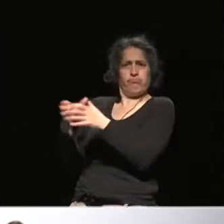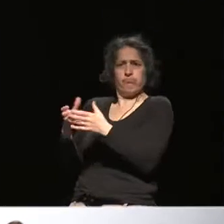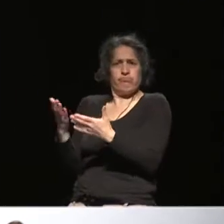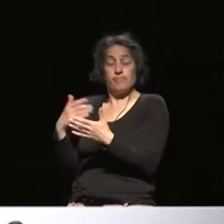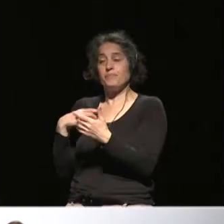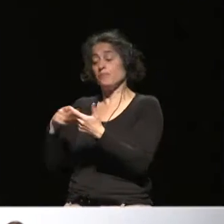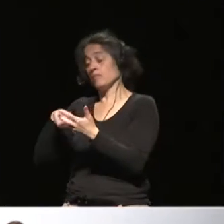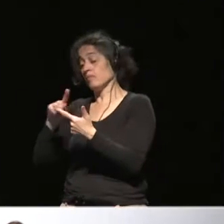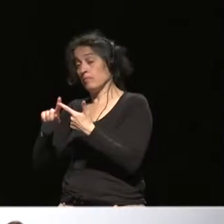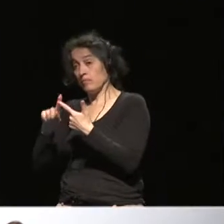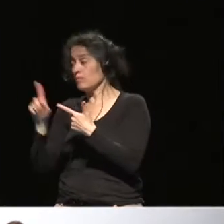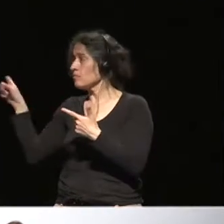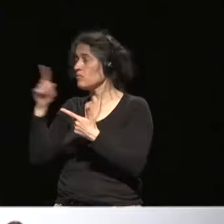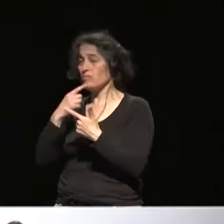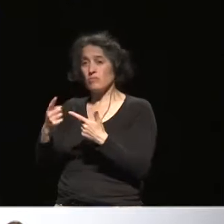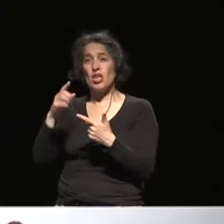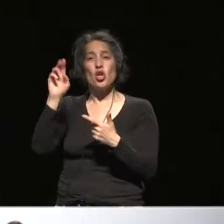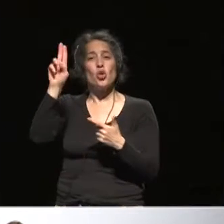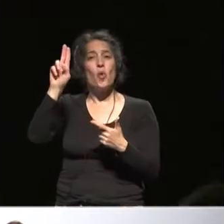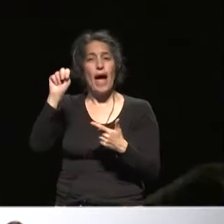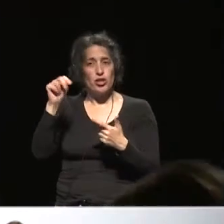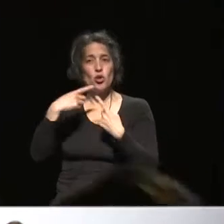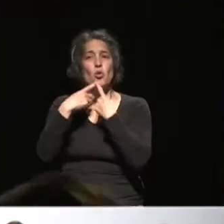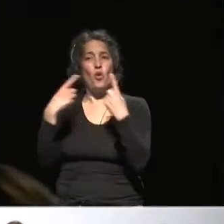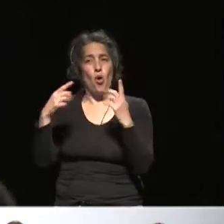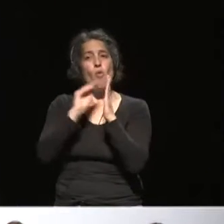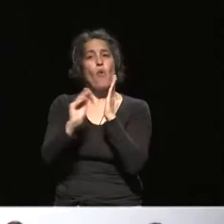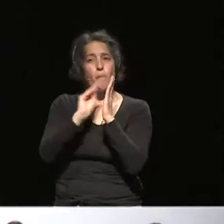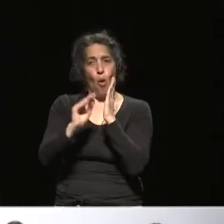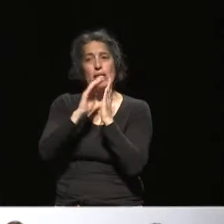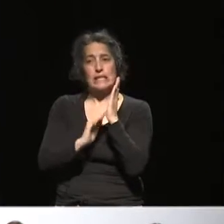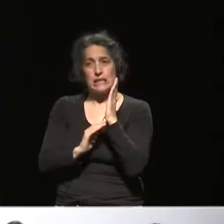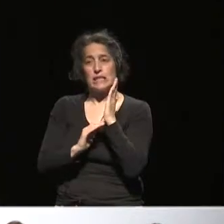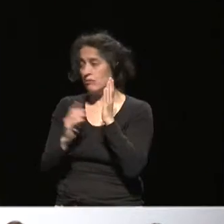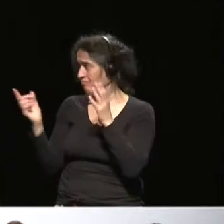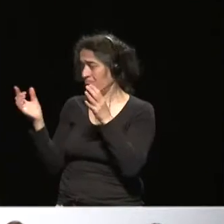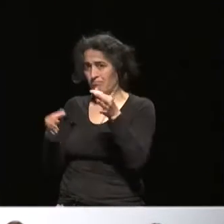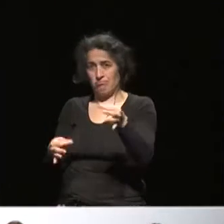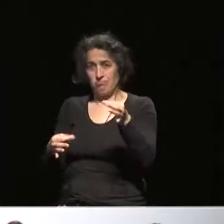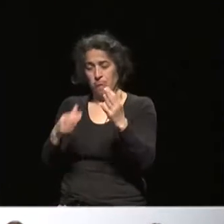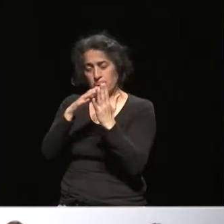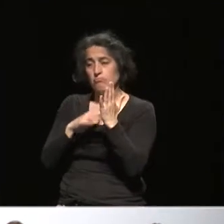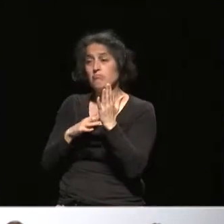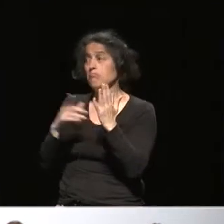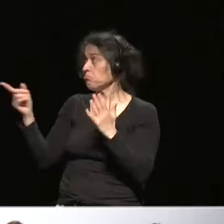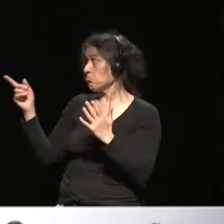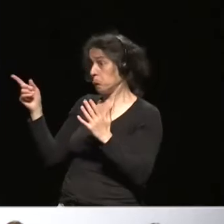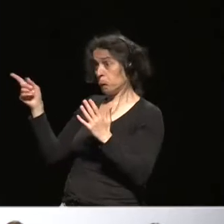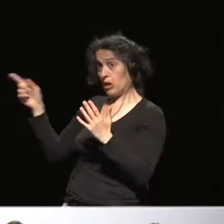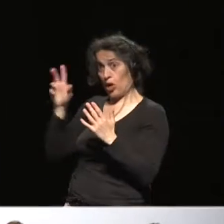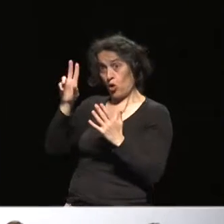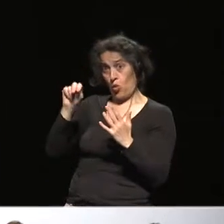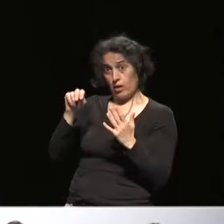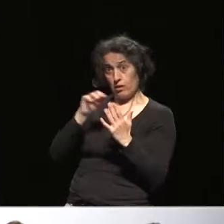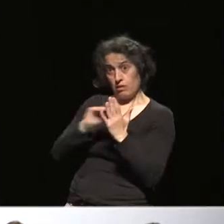talked on the report you have brought out in the United Nations. Have you received already feedback from the European Parliament? Do you see